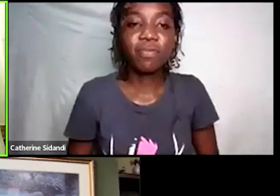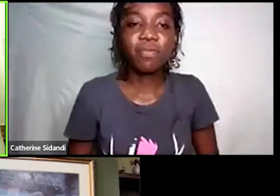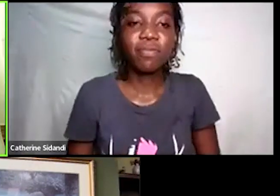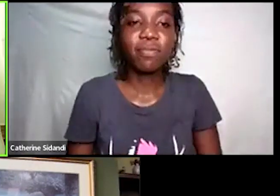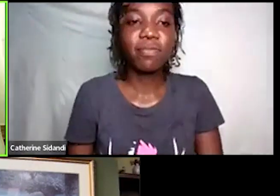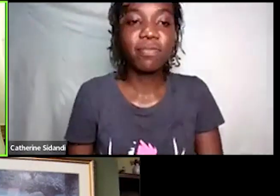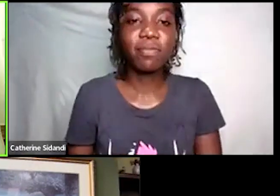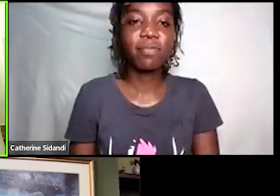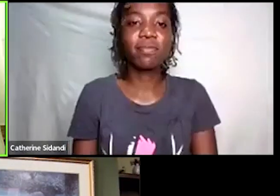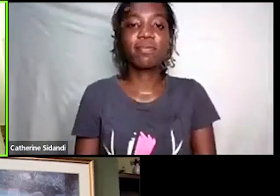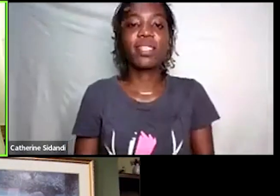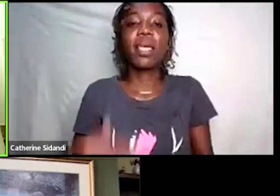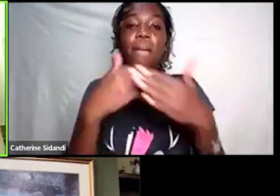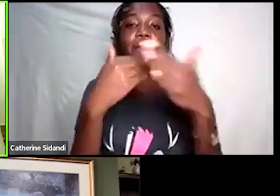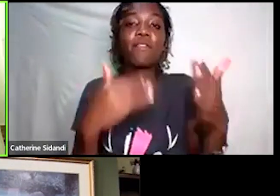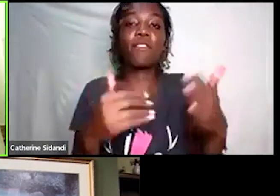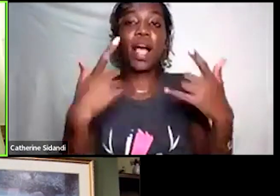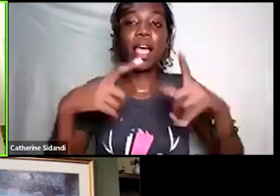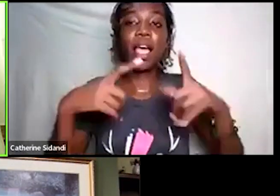Frank to speak,